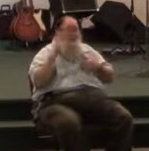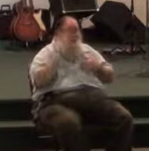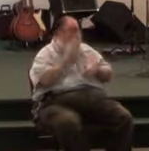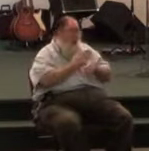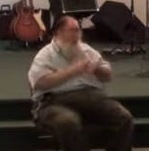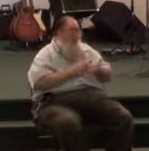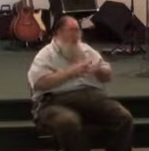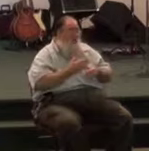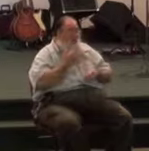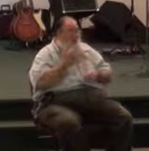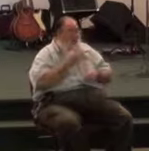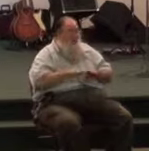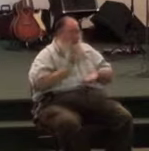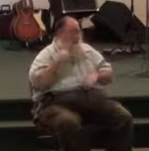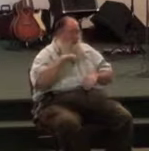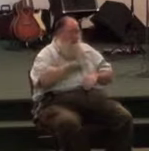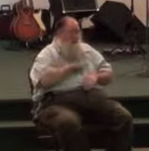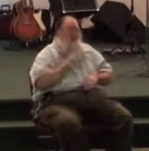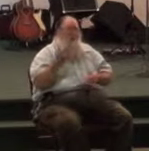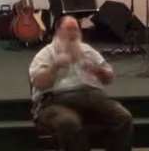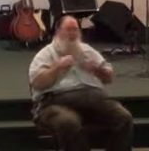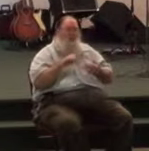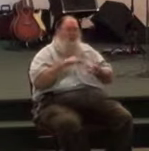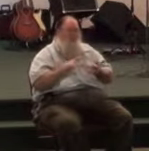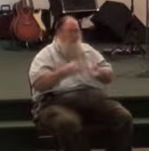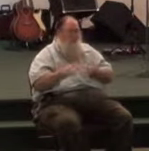over us. He has the perfect plan.